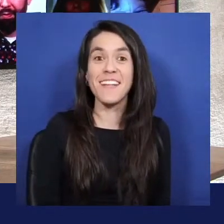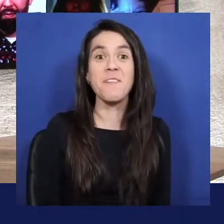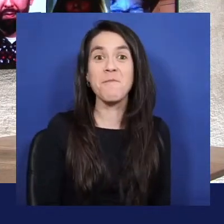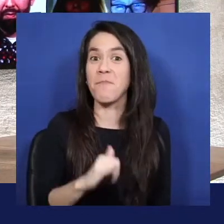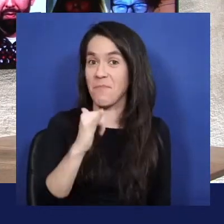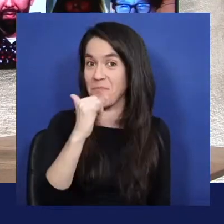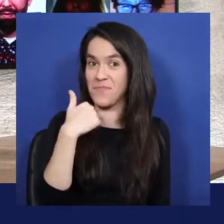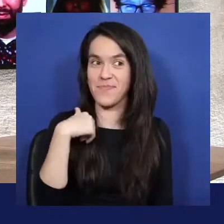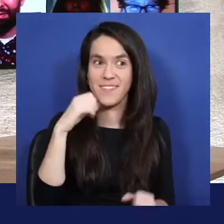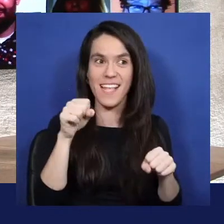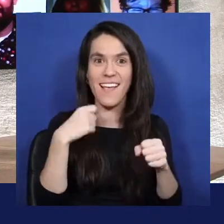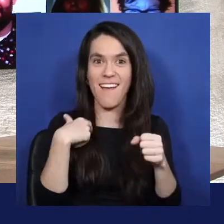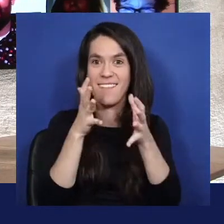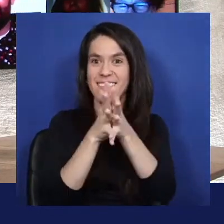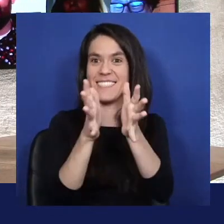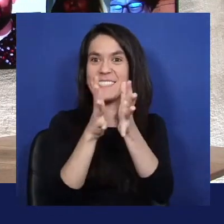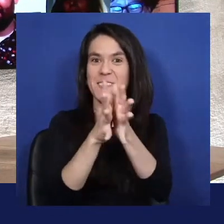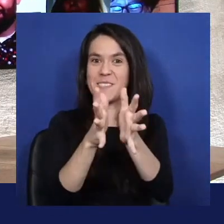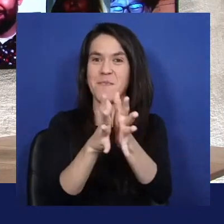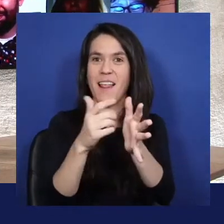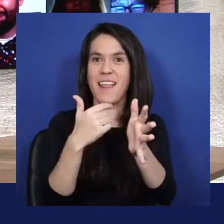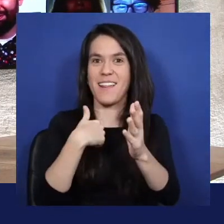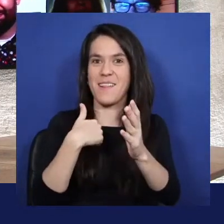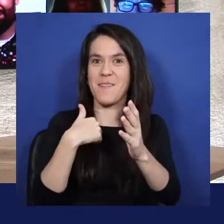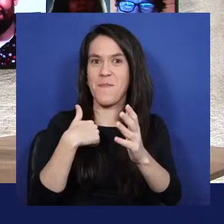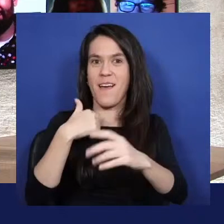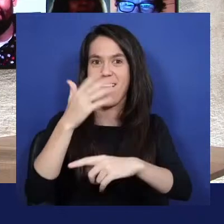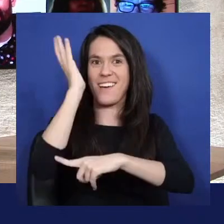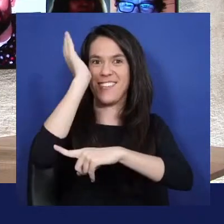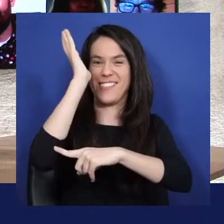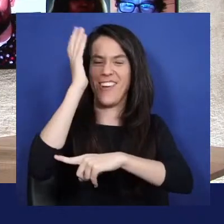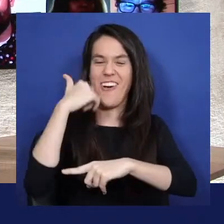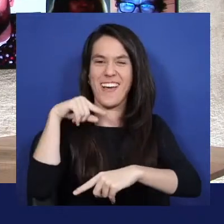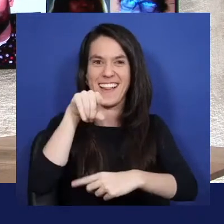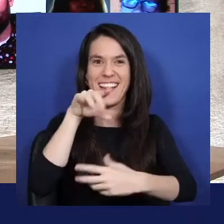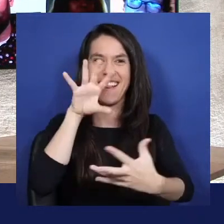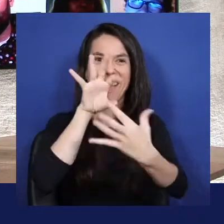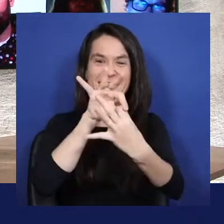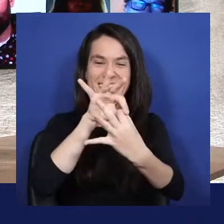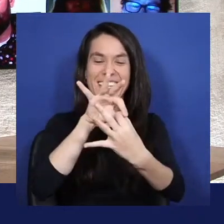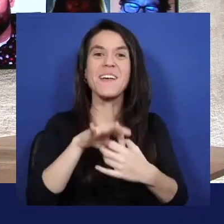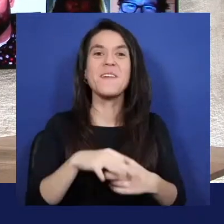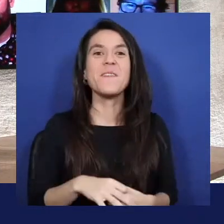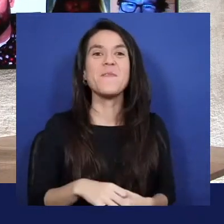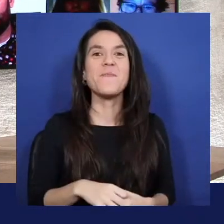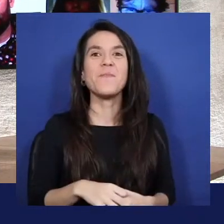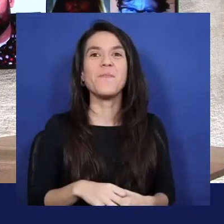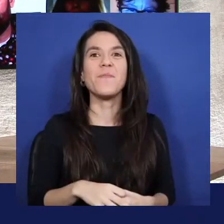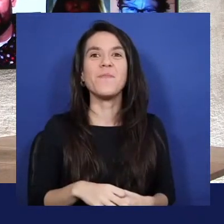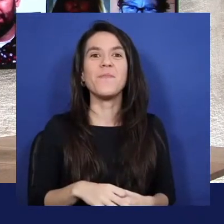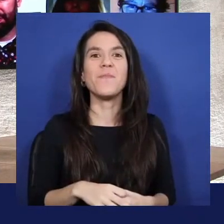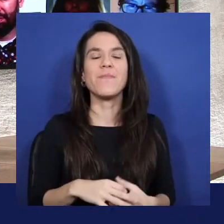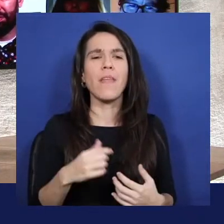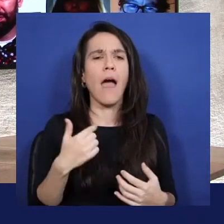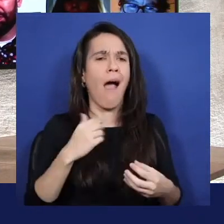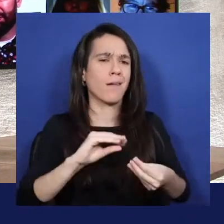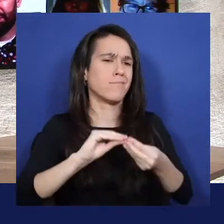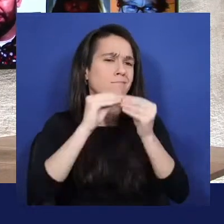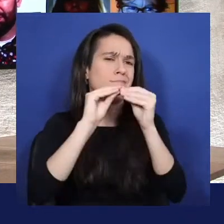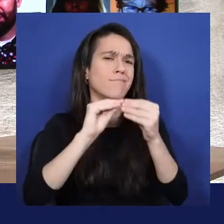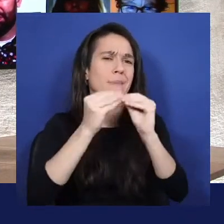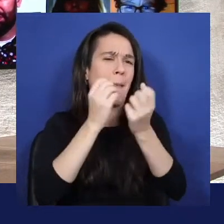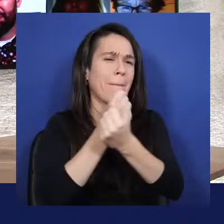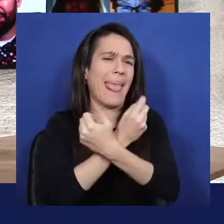Spatial Women to start in AI and data analysis. That I think if you, I'm really making things for starters, so